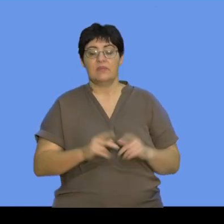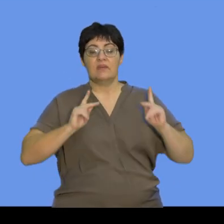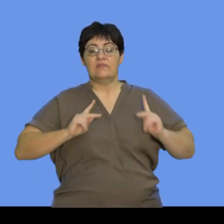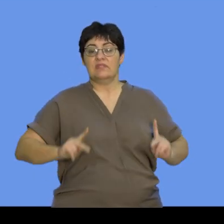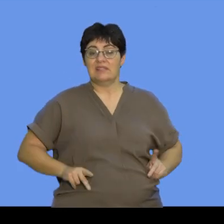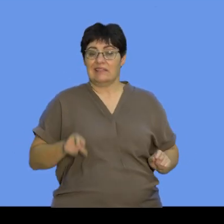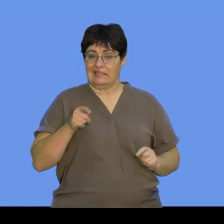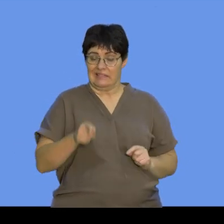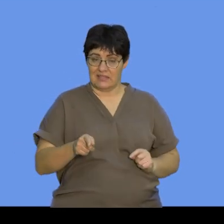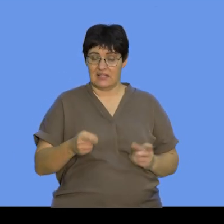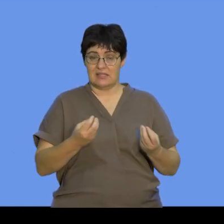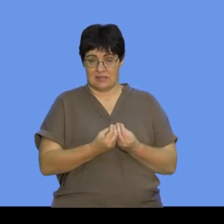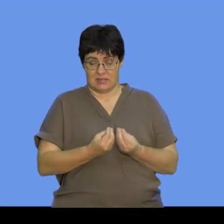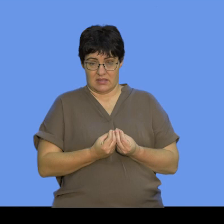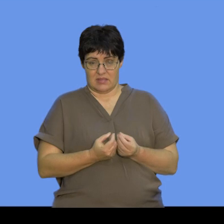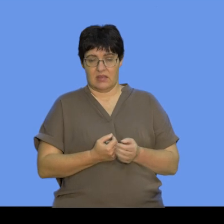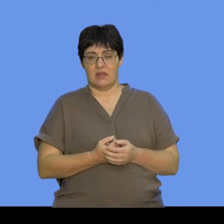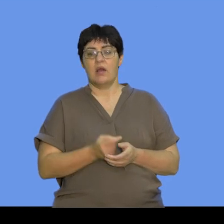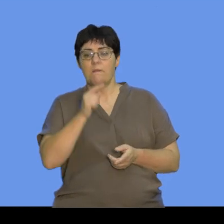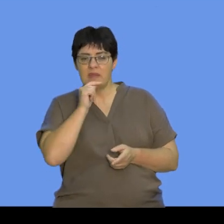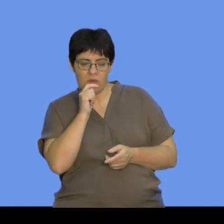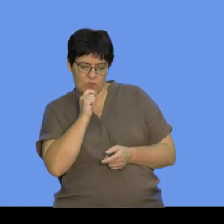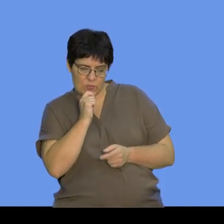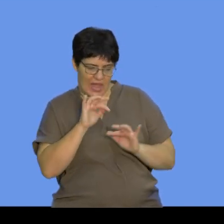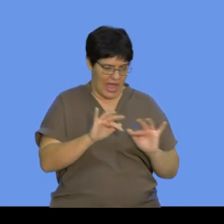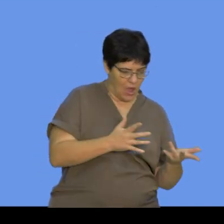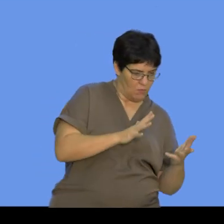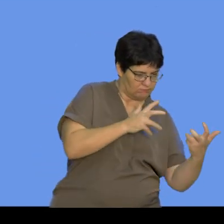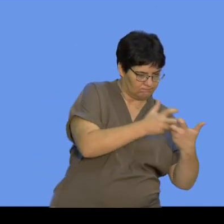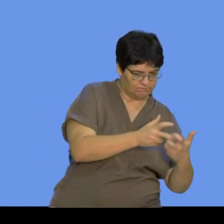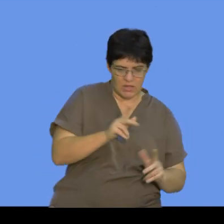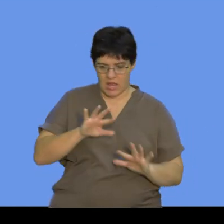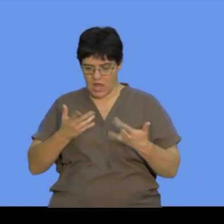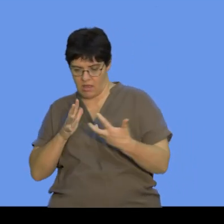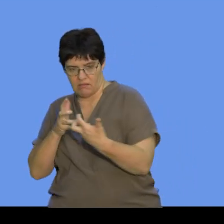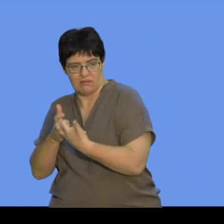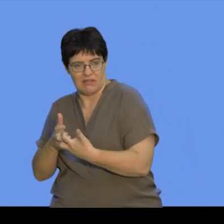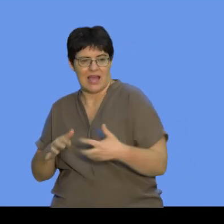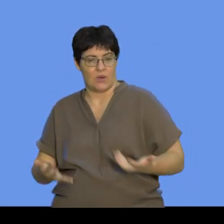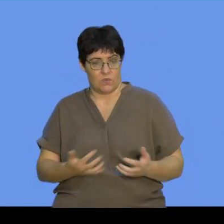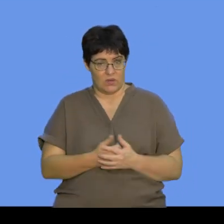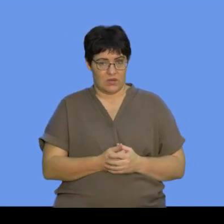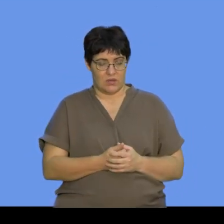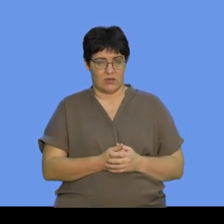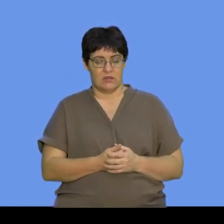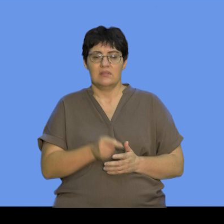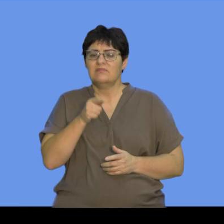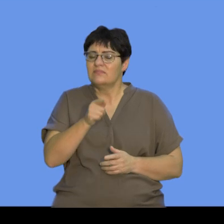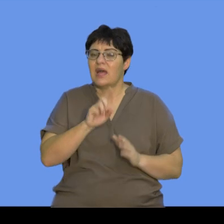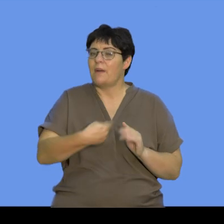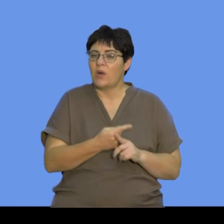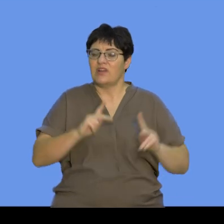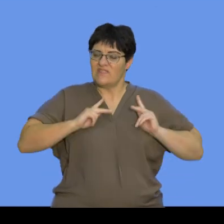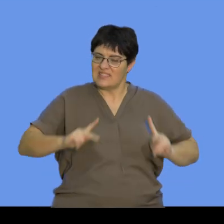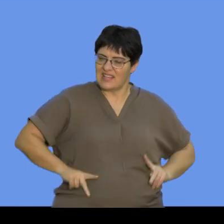substance determines how it can be used, you know, as a material. So it is about the physical properties.